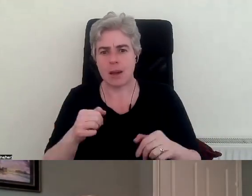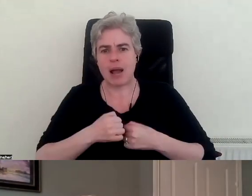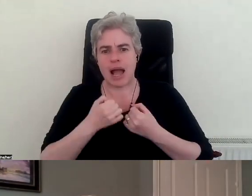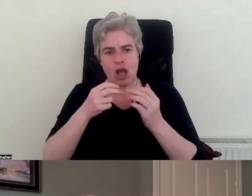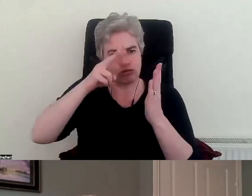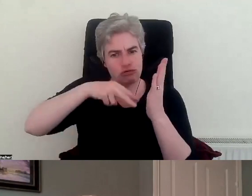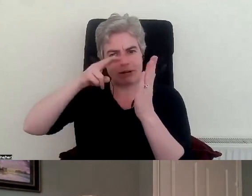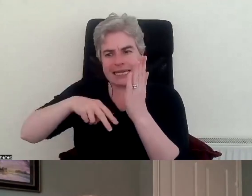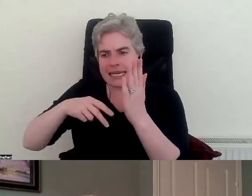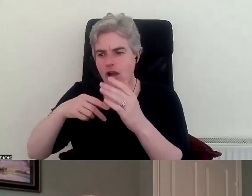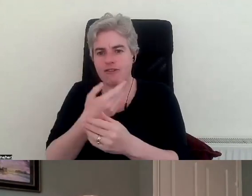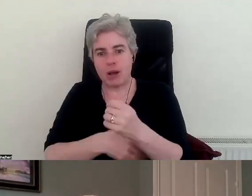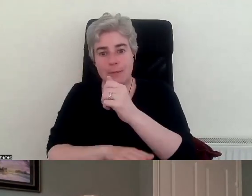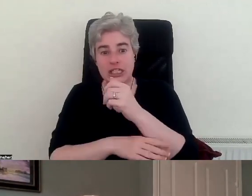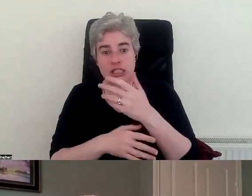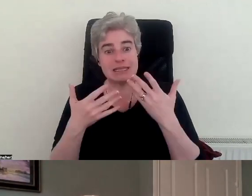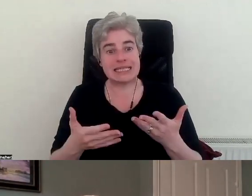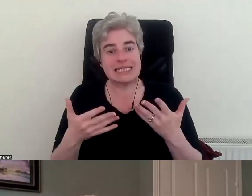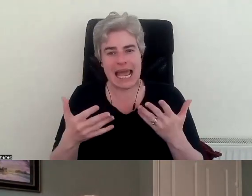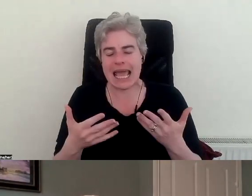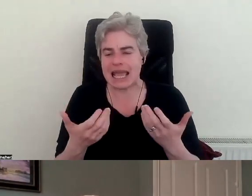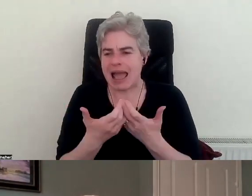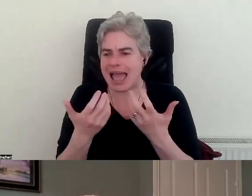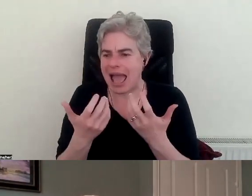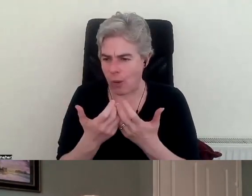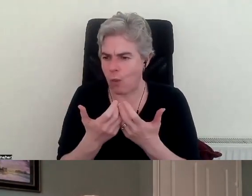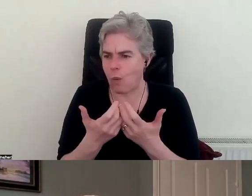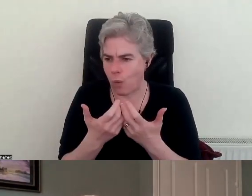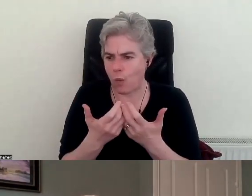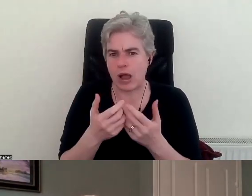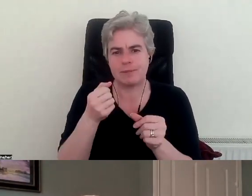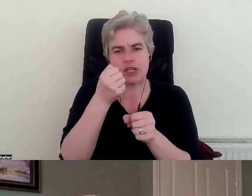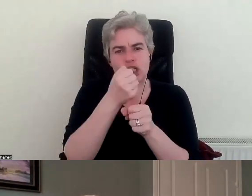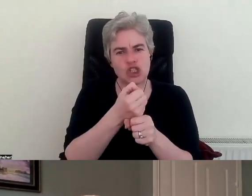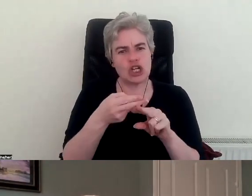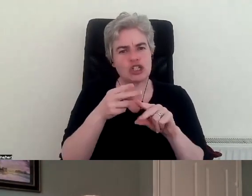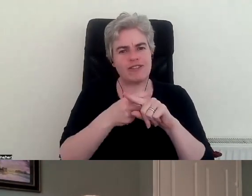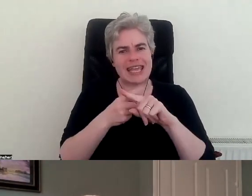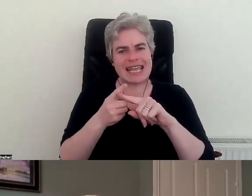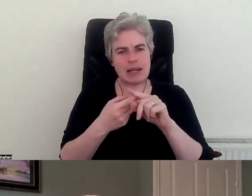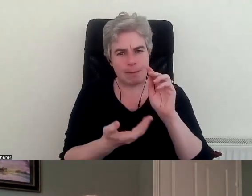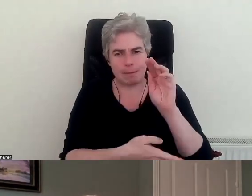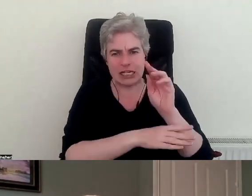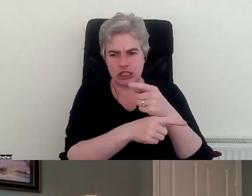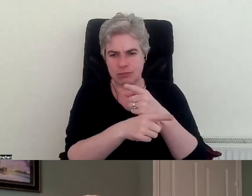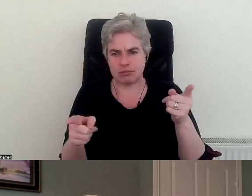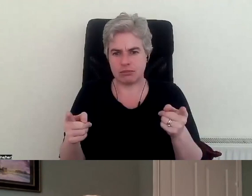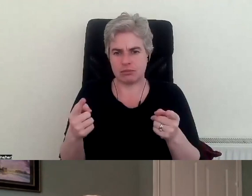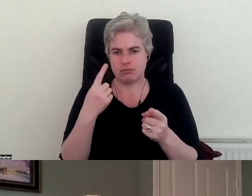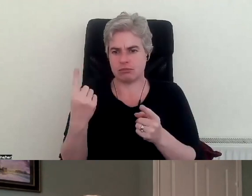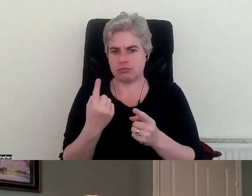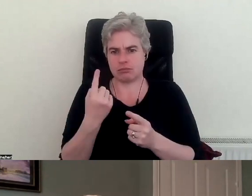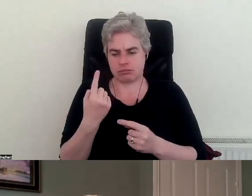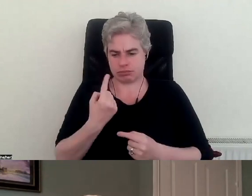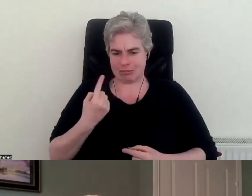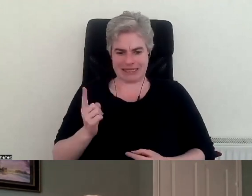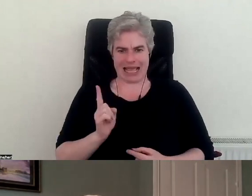of the bishops today, how Church of England bishops very often put themselves in a